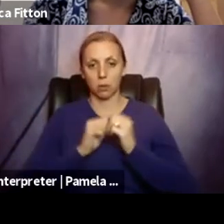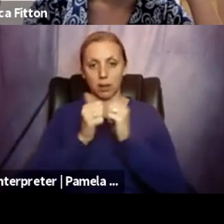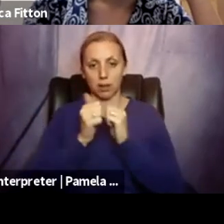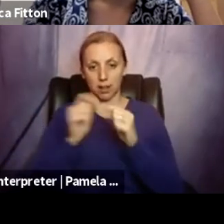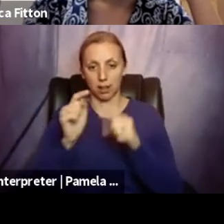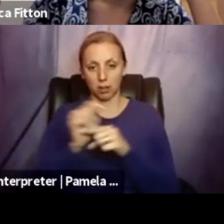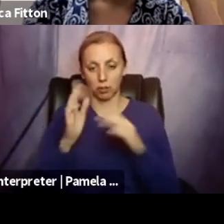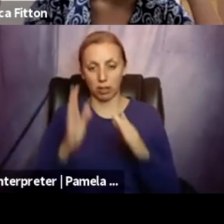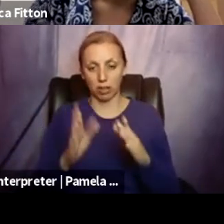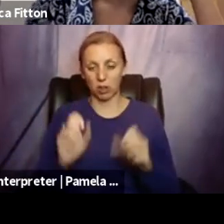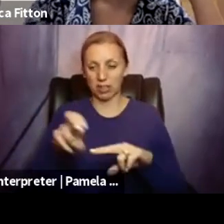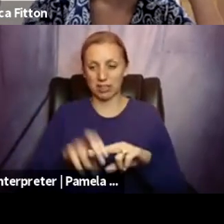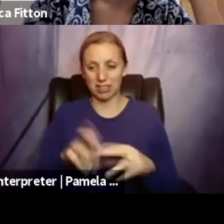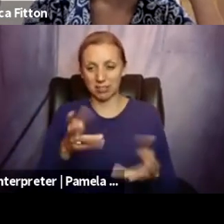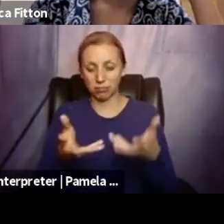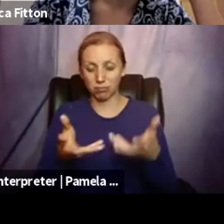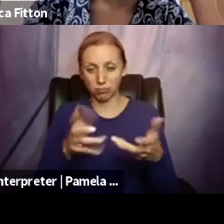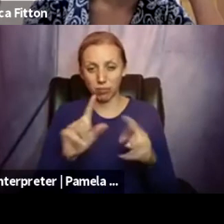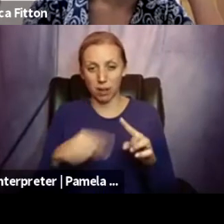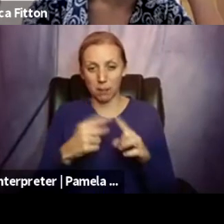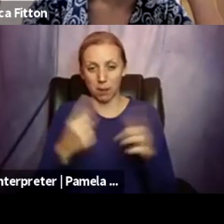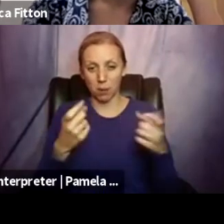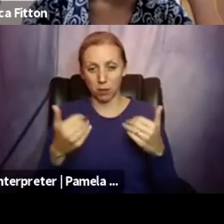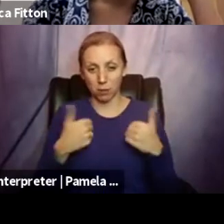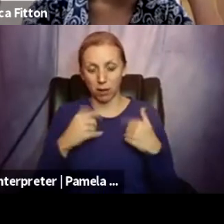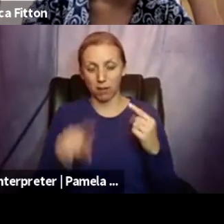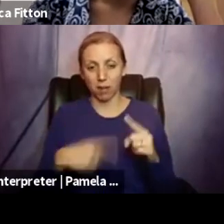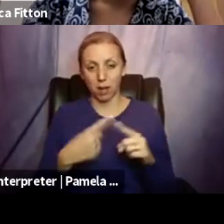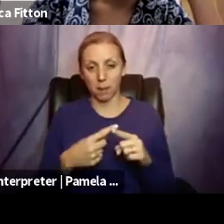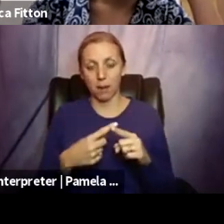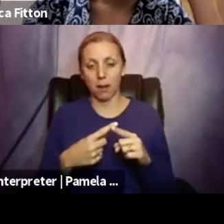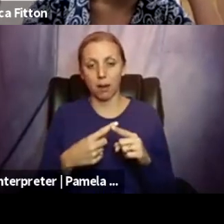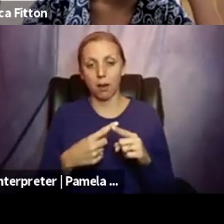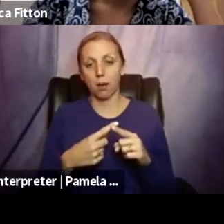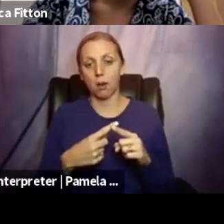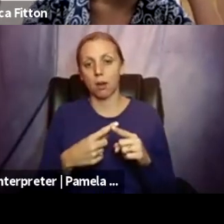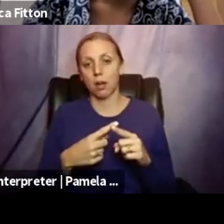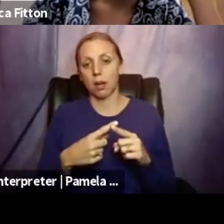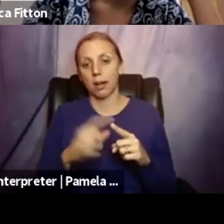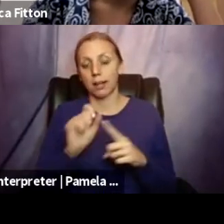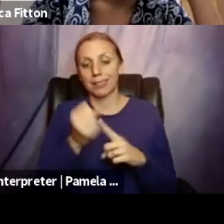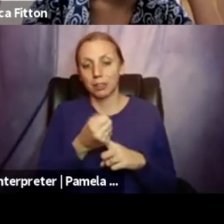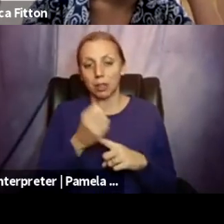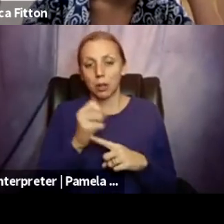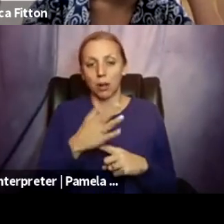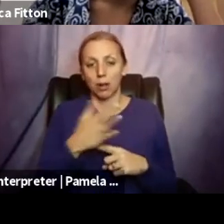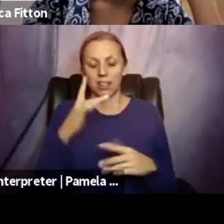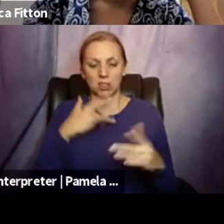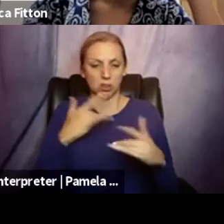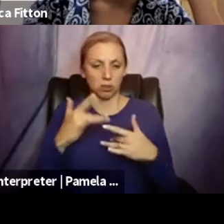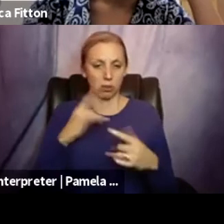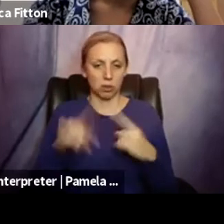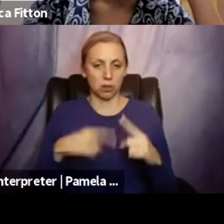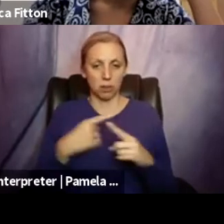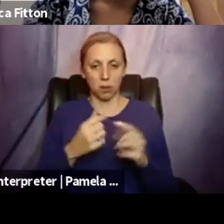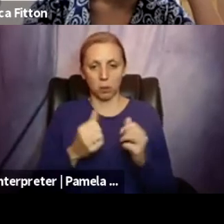and talk about like any questions you have about like reconditioning or like things you're concerned about with a quote